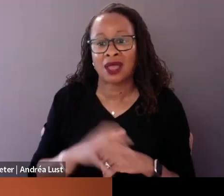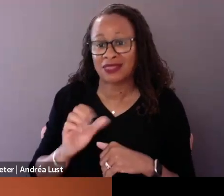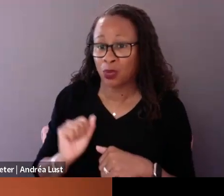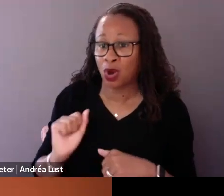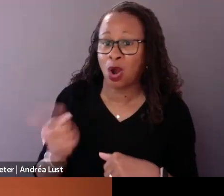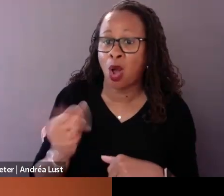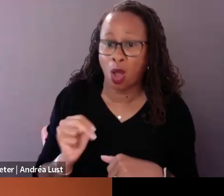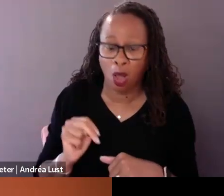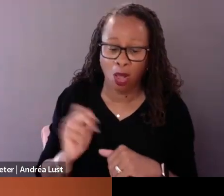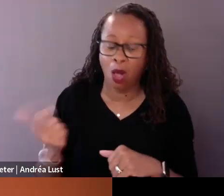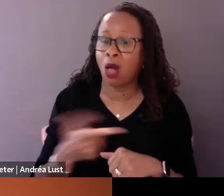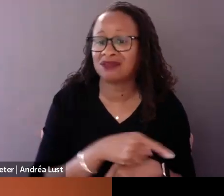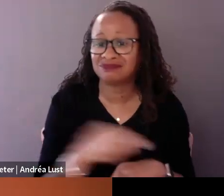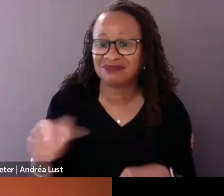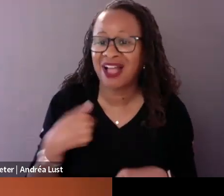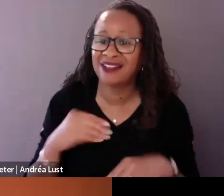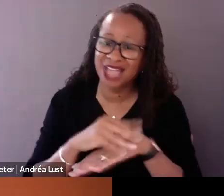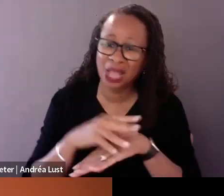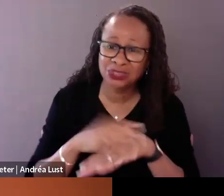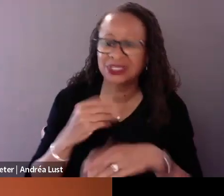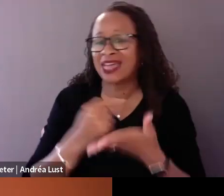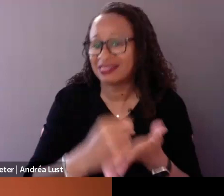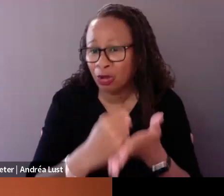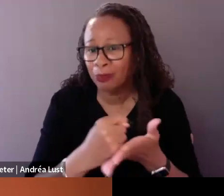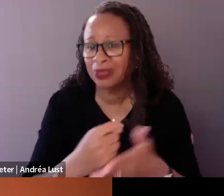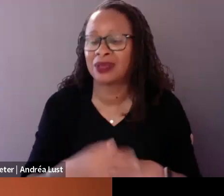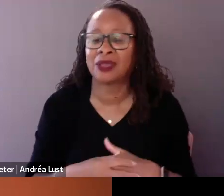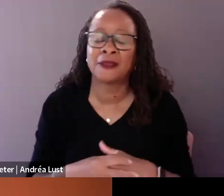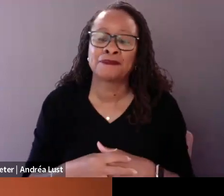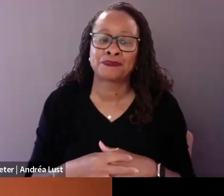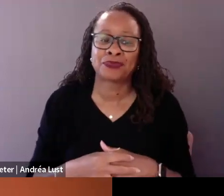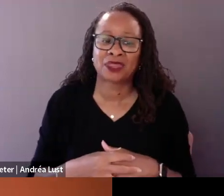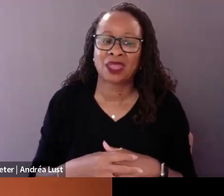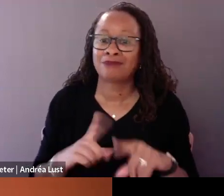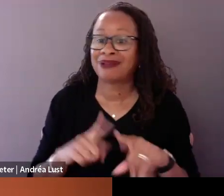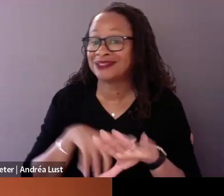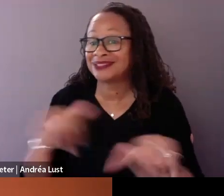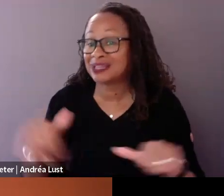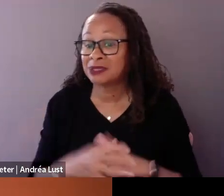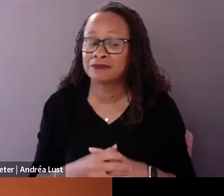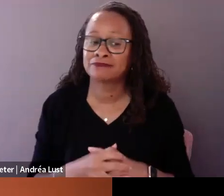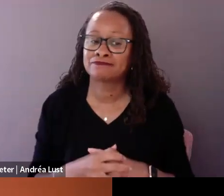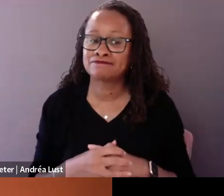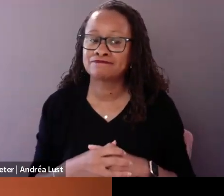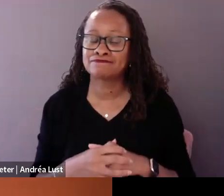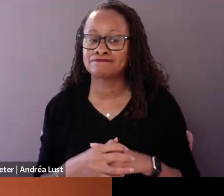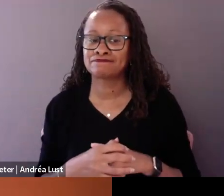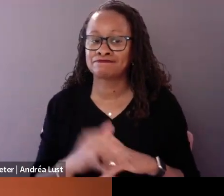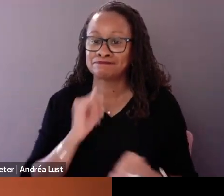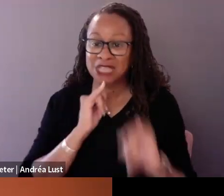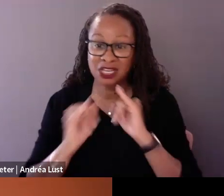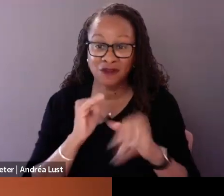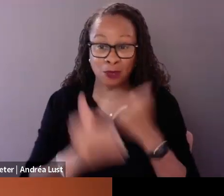form of counsel and therapy with therapists, but at the same time, you know, the interview